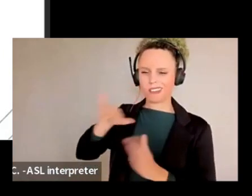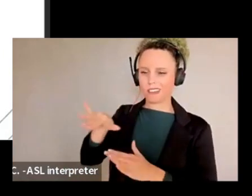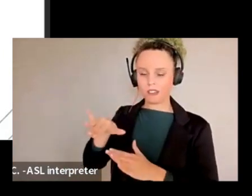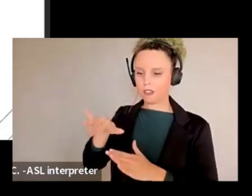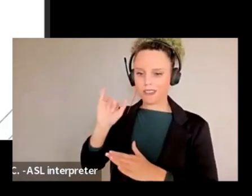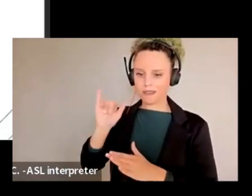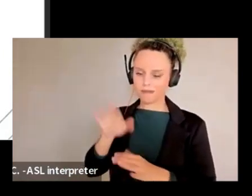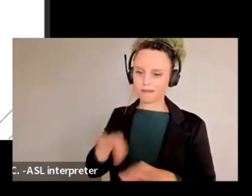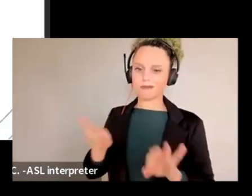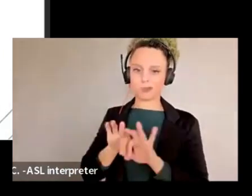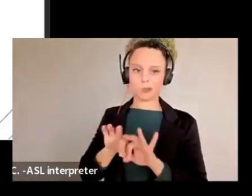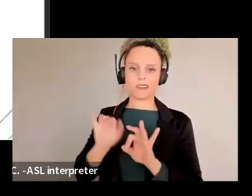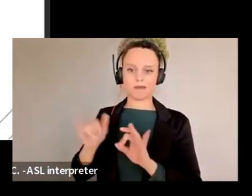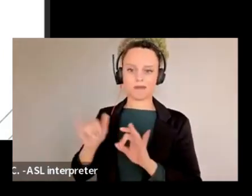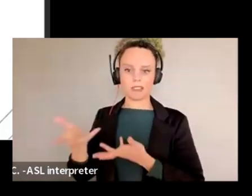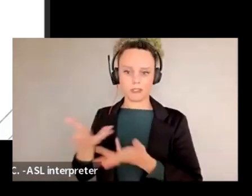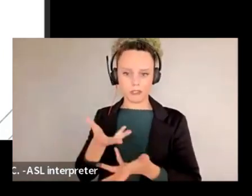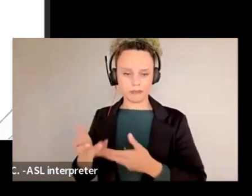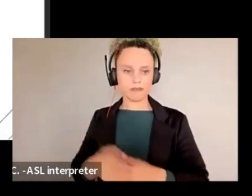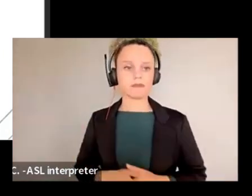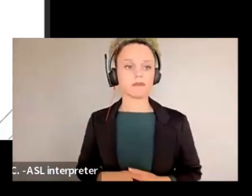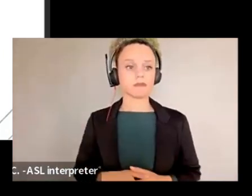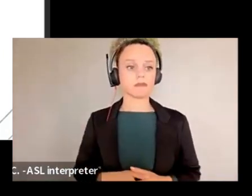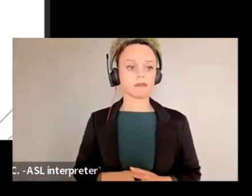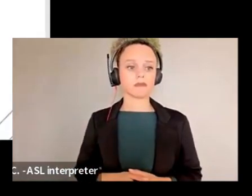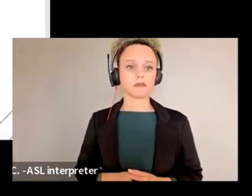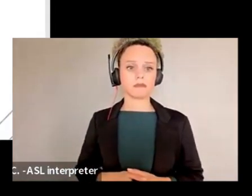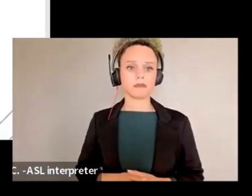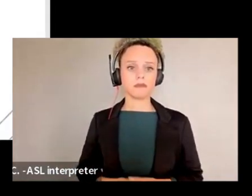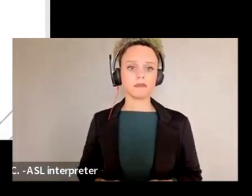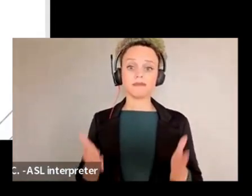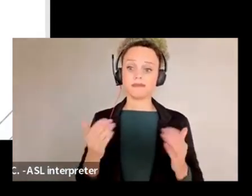conversation. And we can go to the next slide.